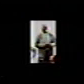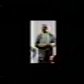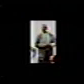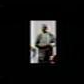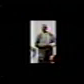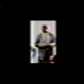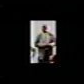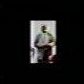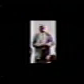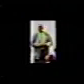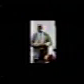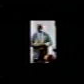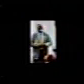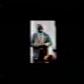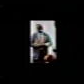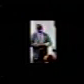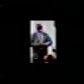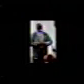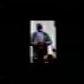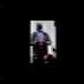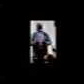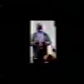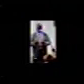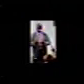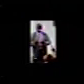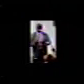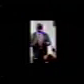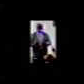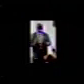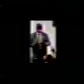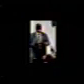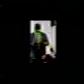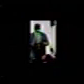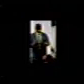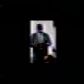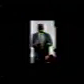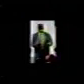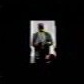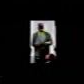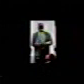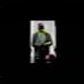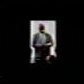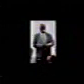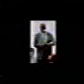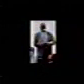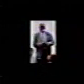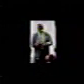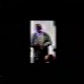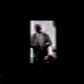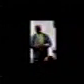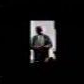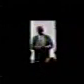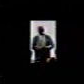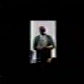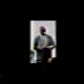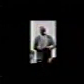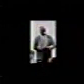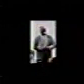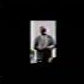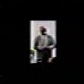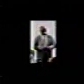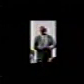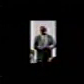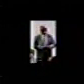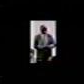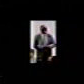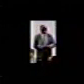You get money, you earn money, but it's all drugs, all hospital. You are out and in and out